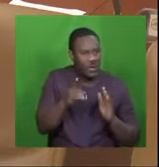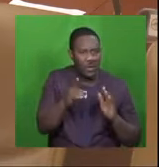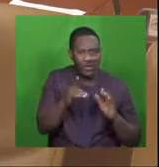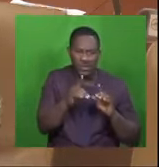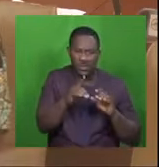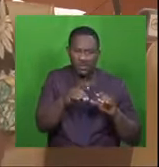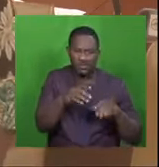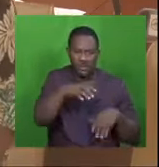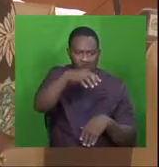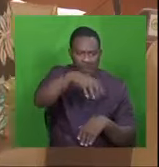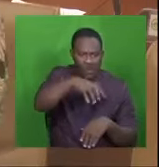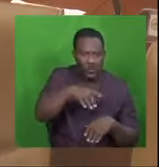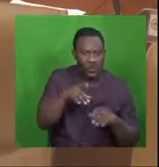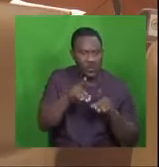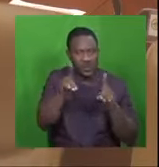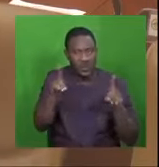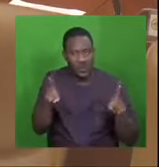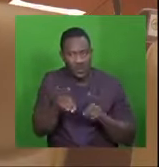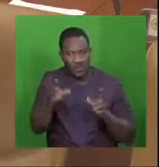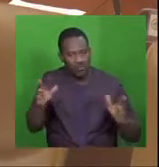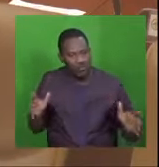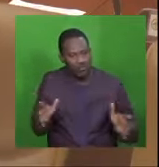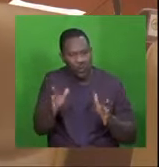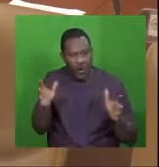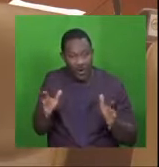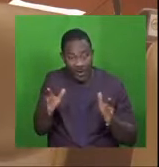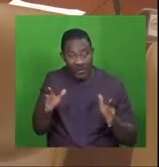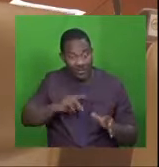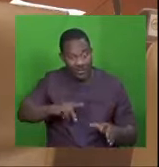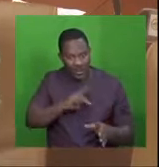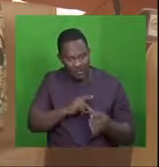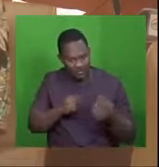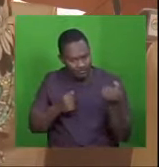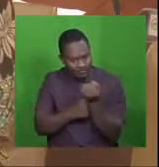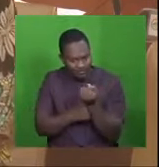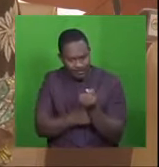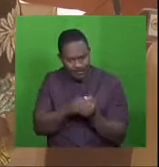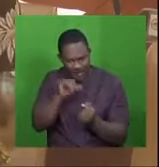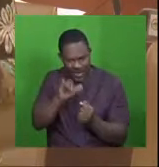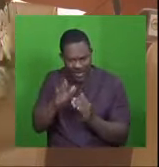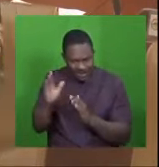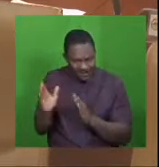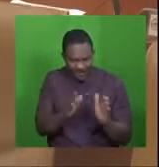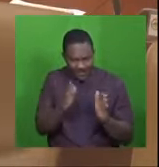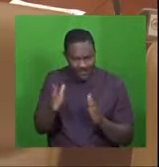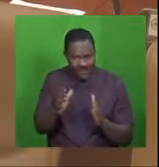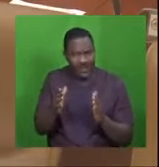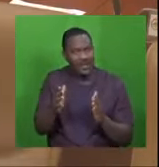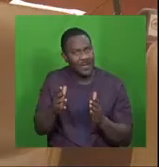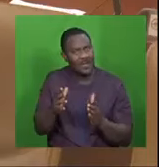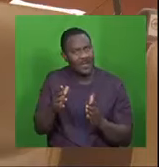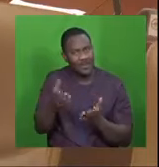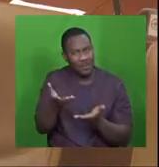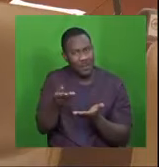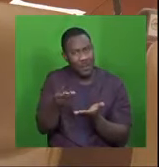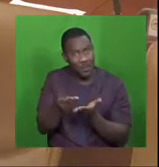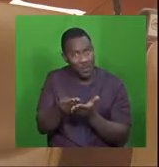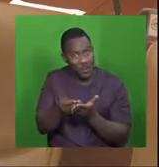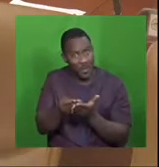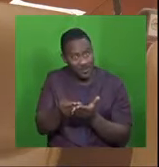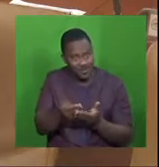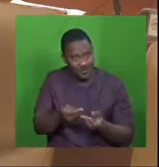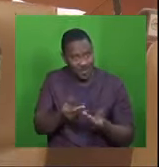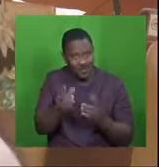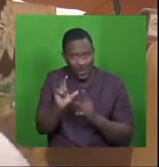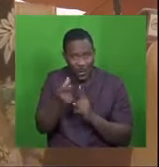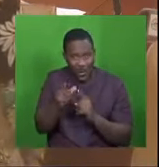needs. So, Mr. Speaker, we urge the House to support this revenue measure that will increase or leave more money in the hands at the